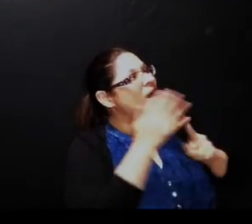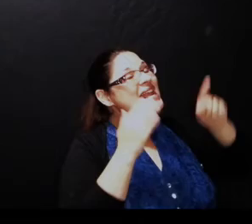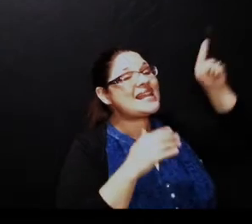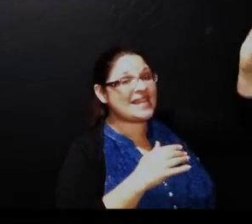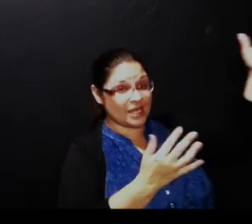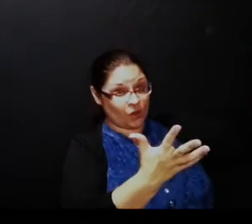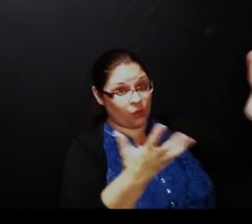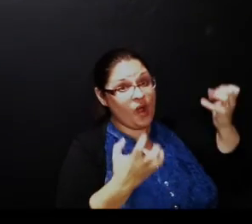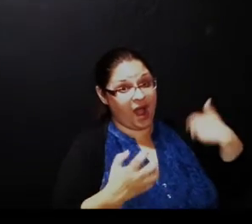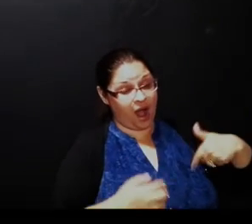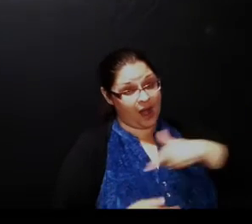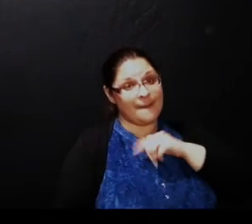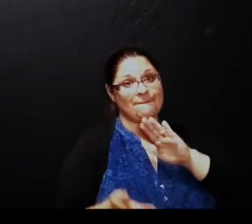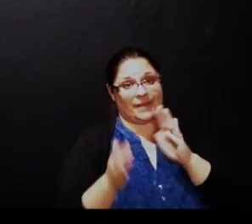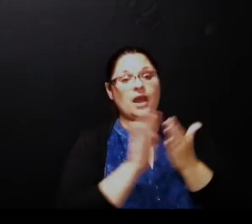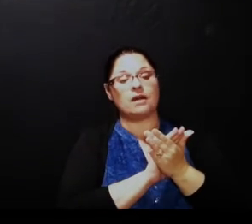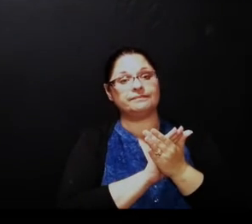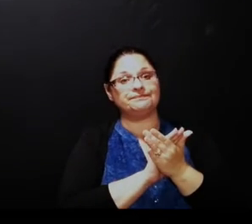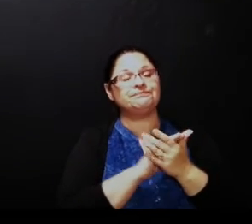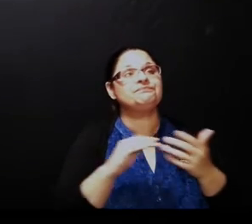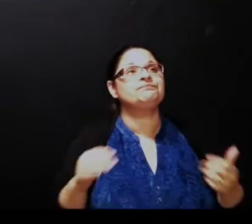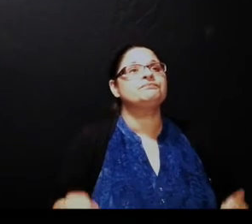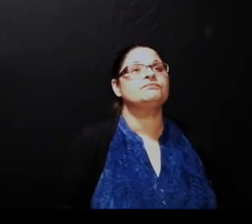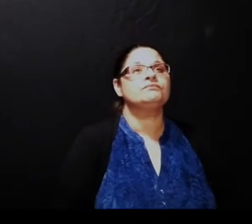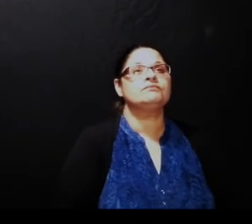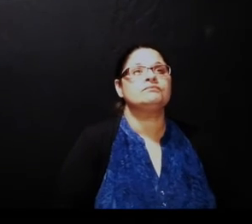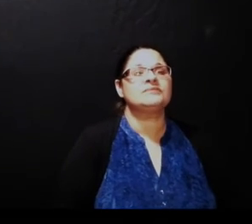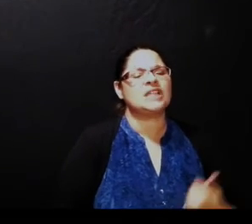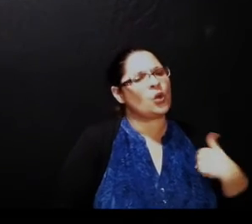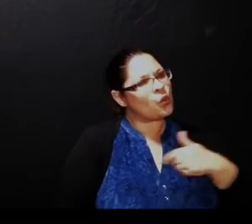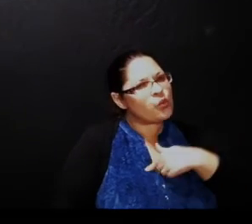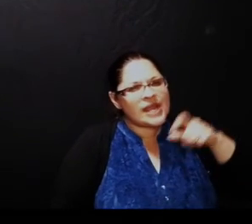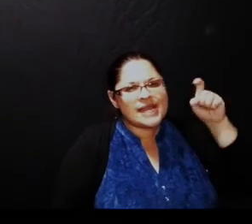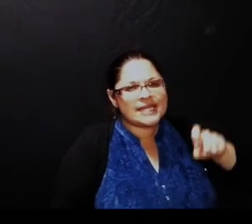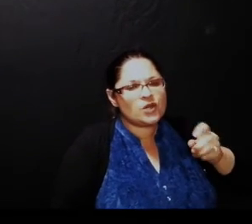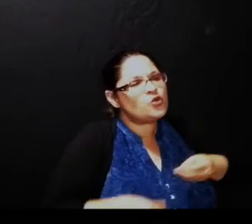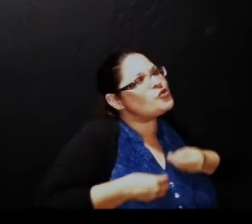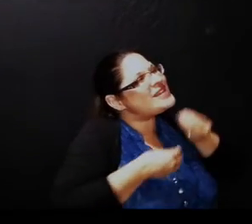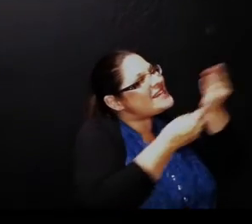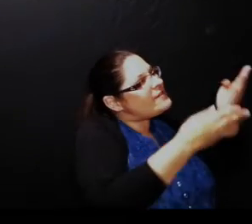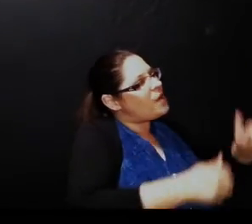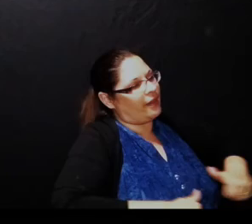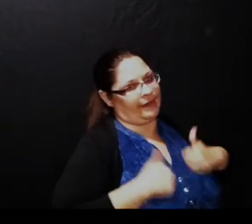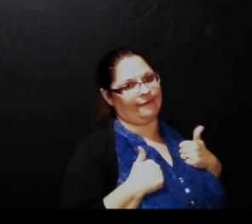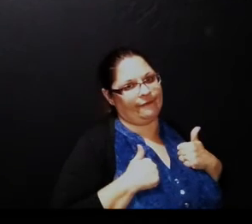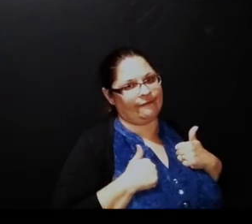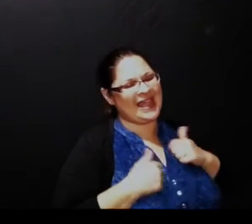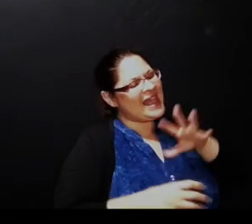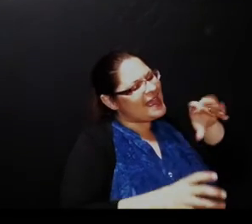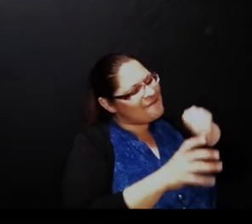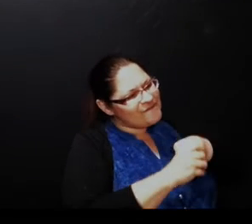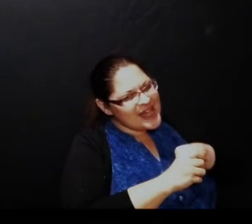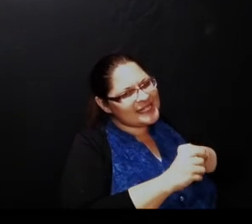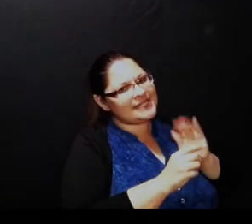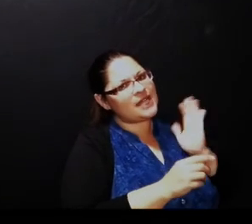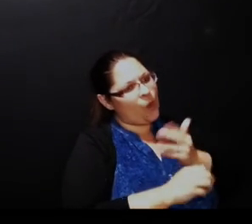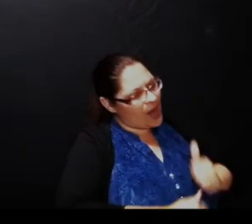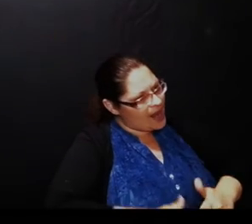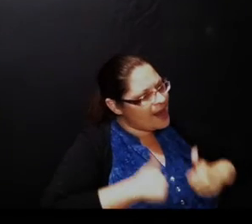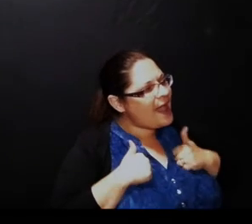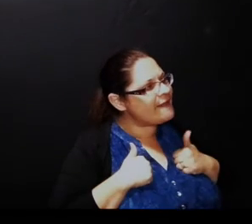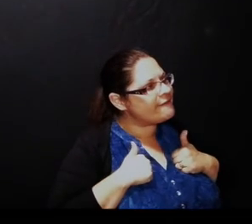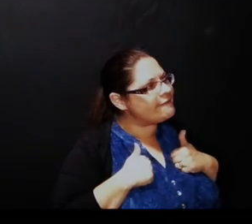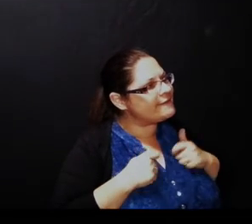to serve Him and invest my life and plant my life that He can make produce something productive through me and from